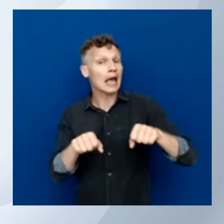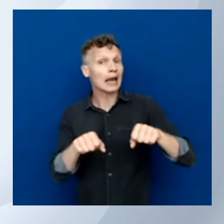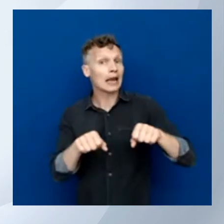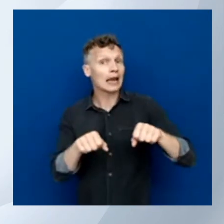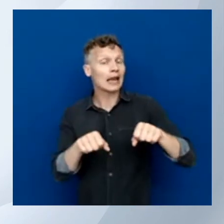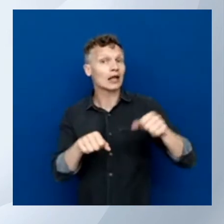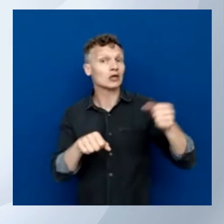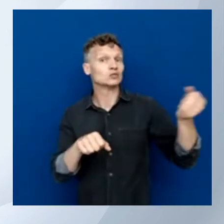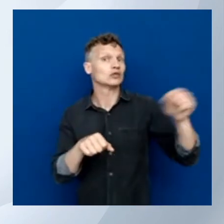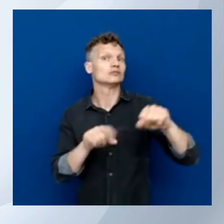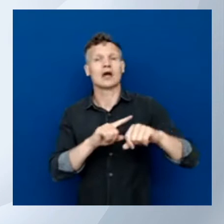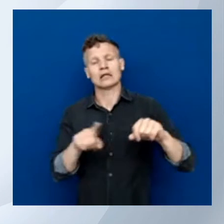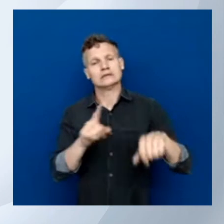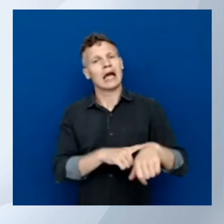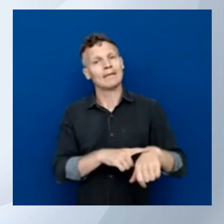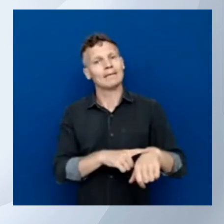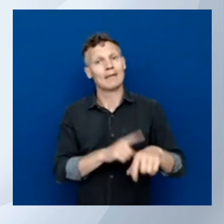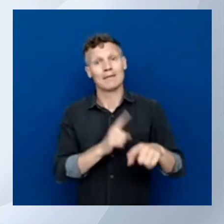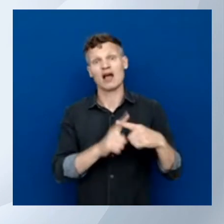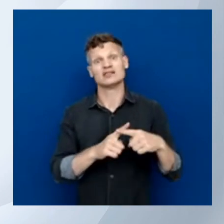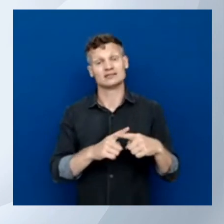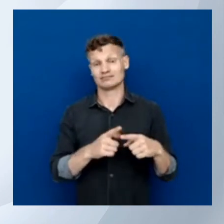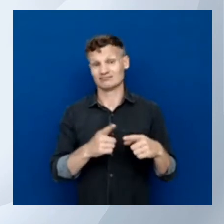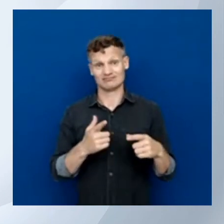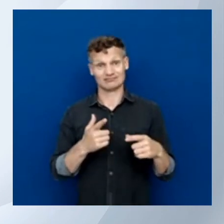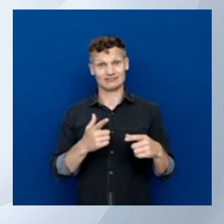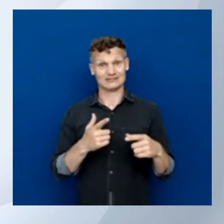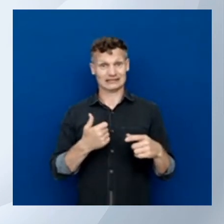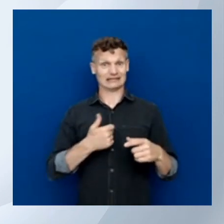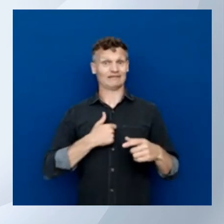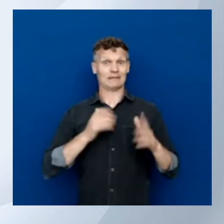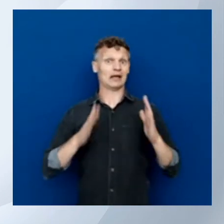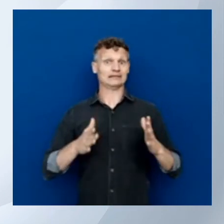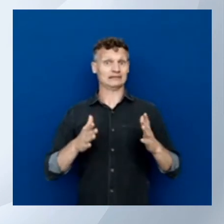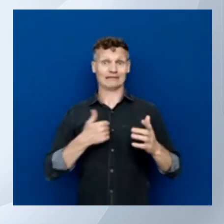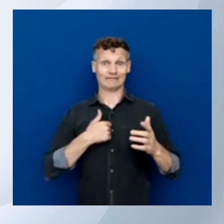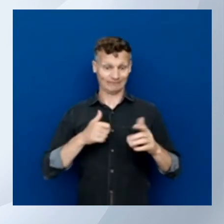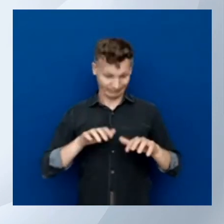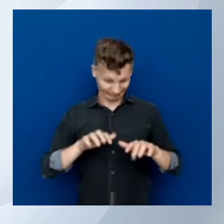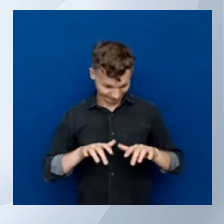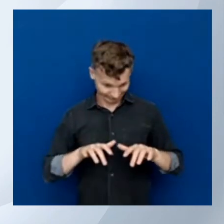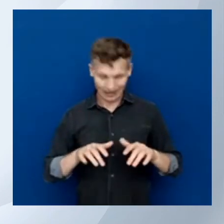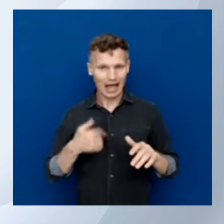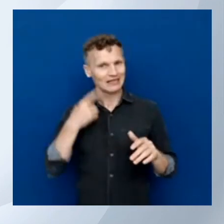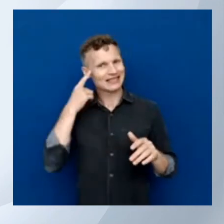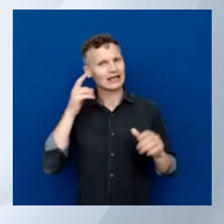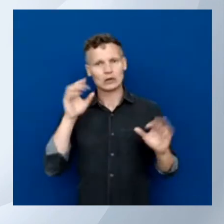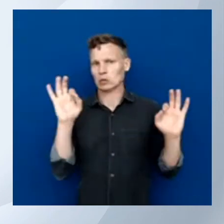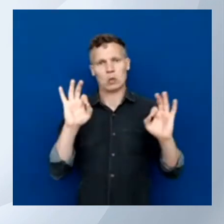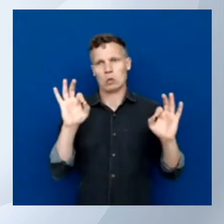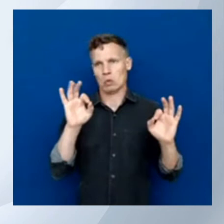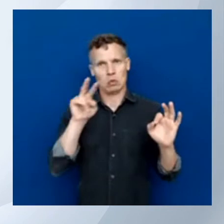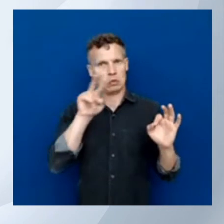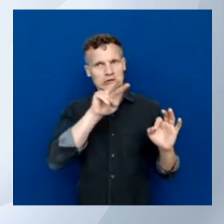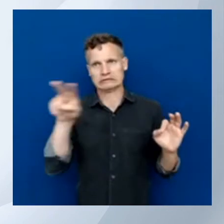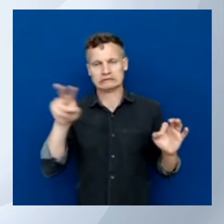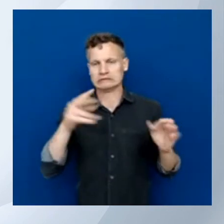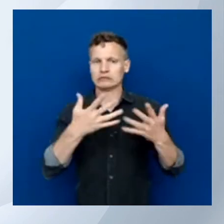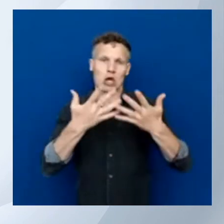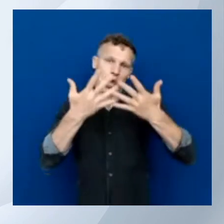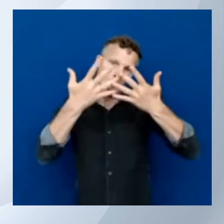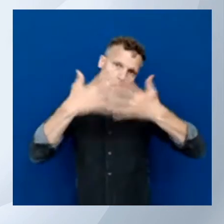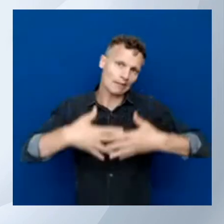to take some time and it's a manual step. As far as I know, there's no way of automatically doing that. when a service goes